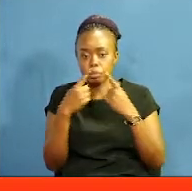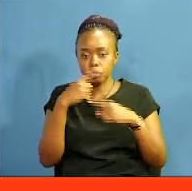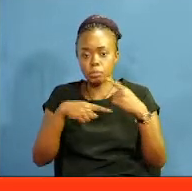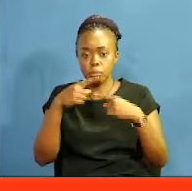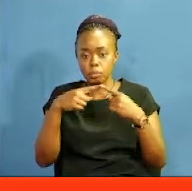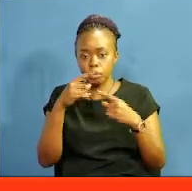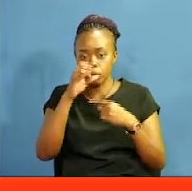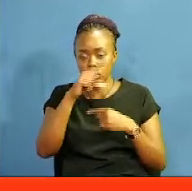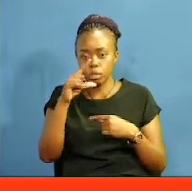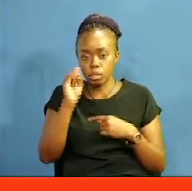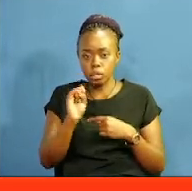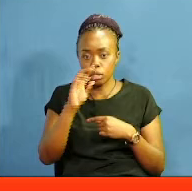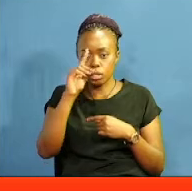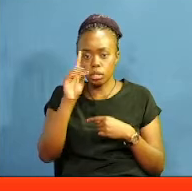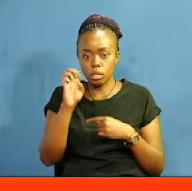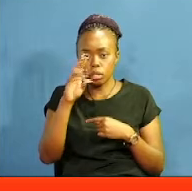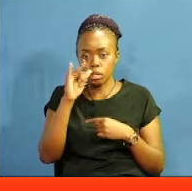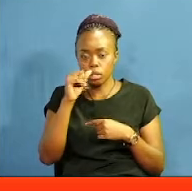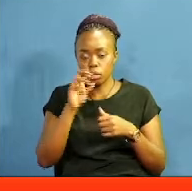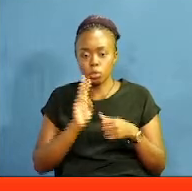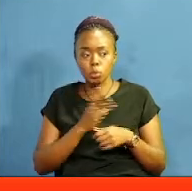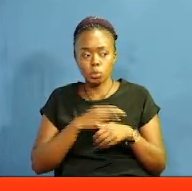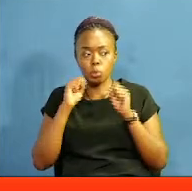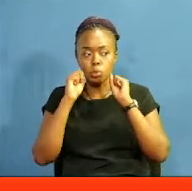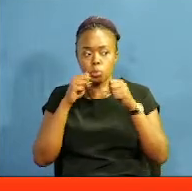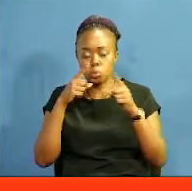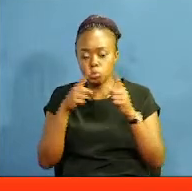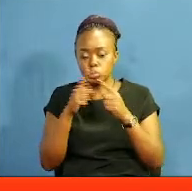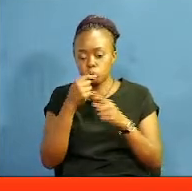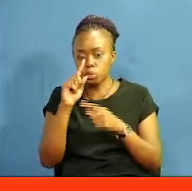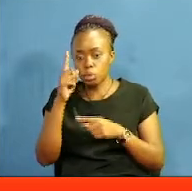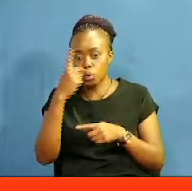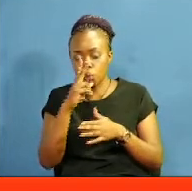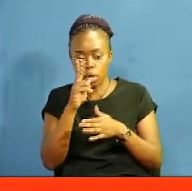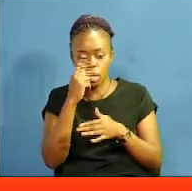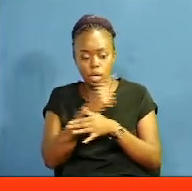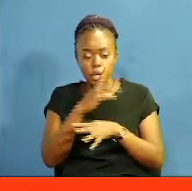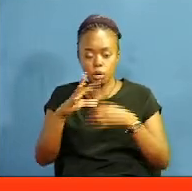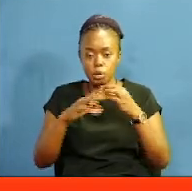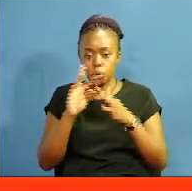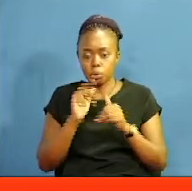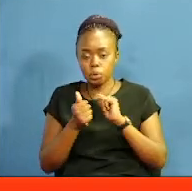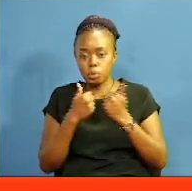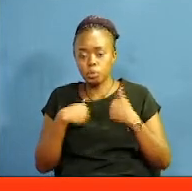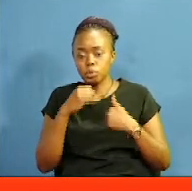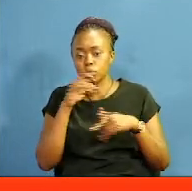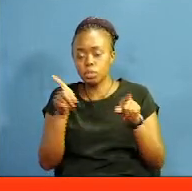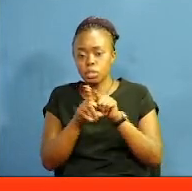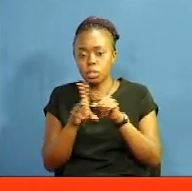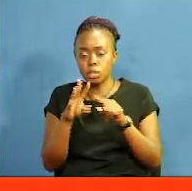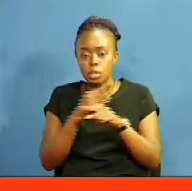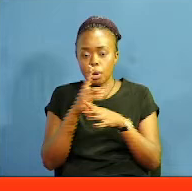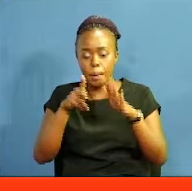about Gideon Moi, yes, we can extend our conversation to the One Kenya Alliance, yes, which Gideon Moi was